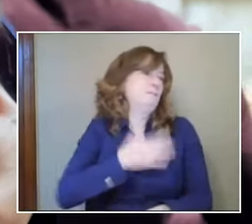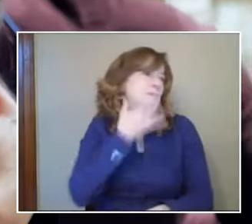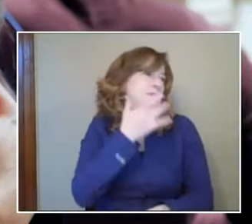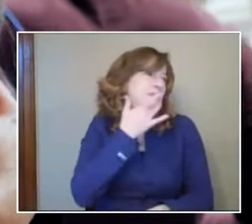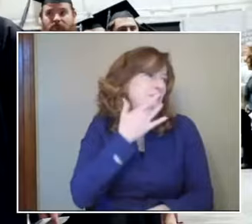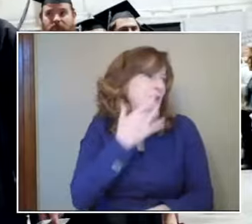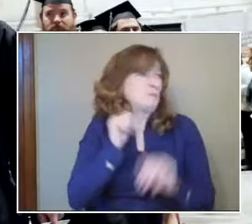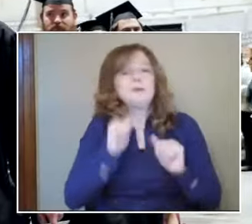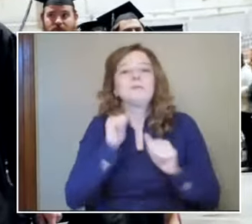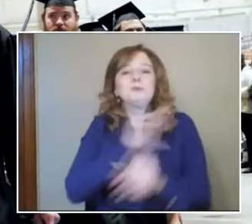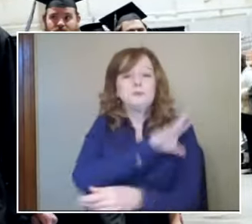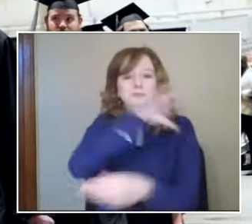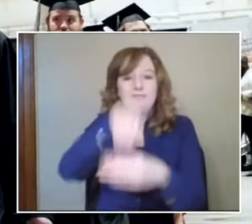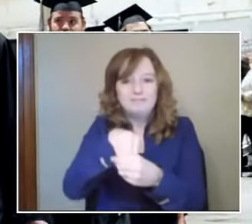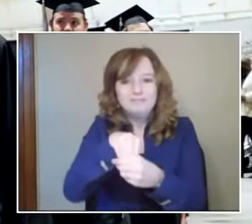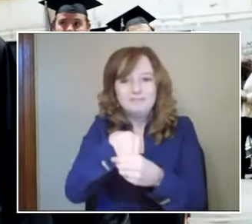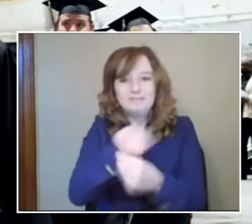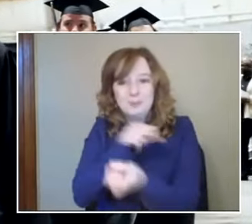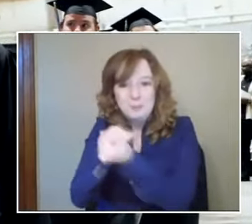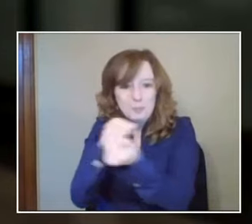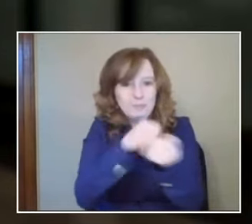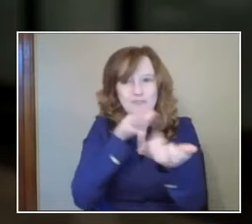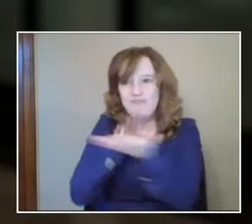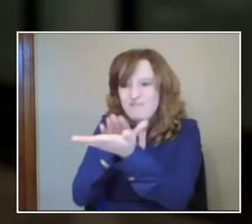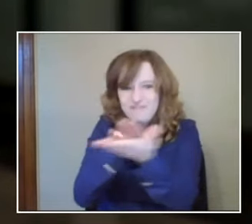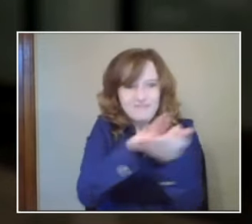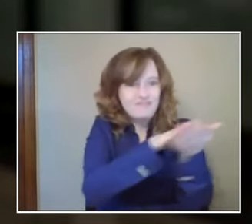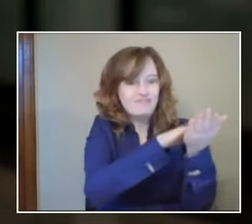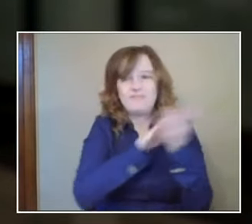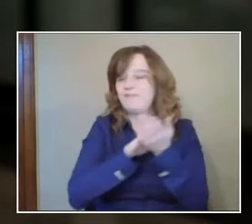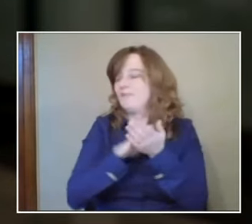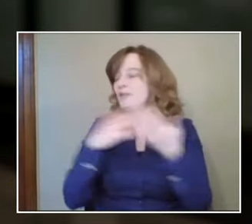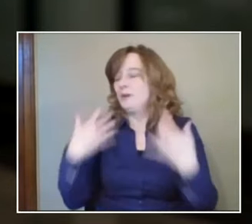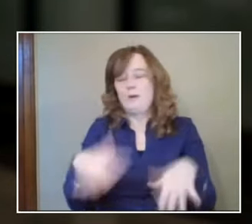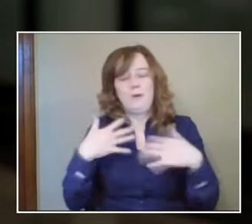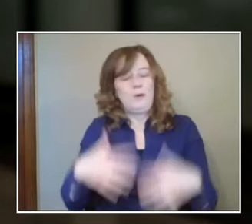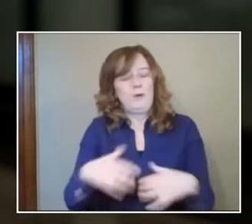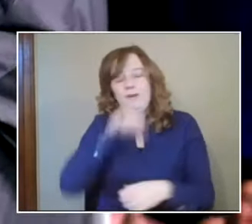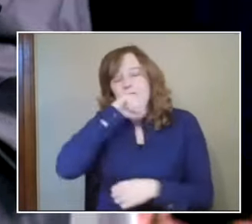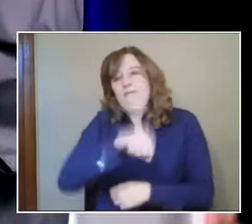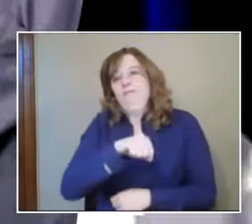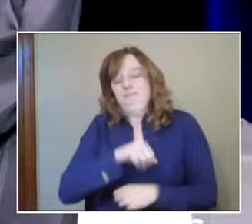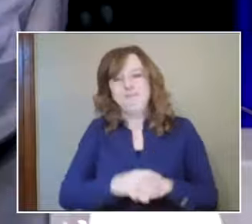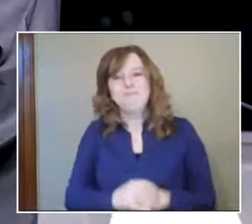to celebrate this life-changing accomplishment is one of the reasons I love my job.